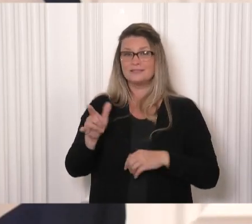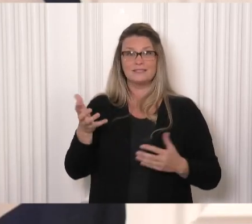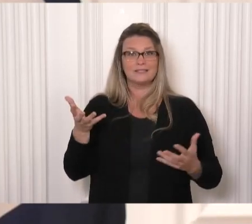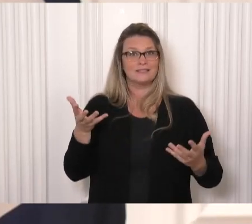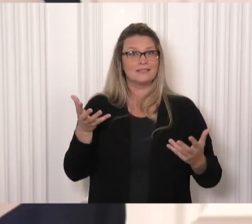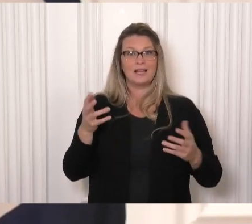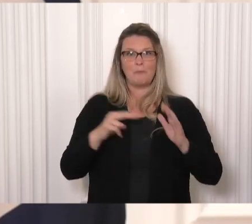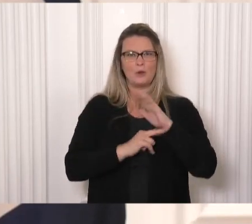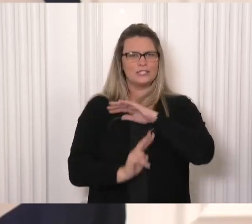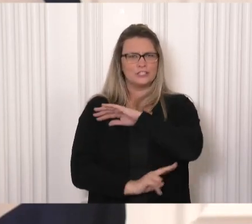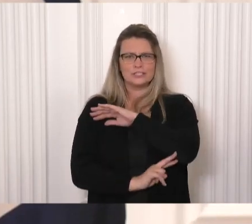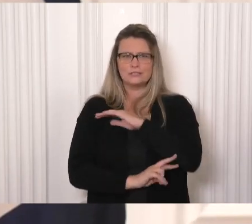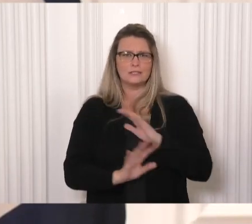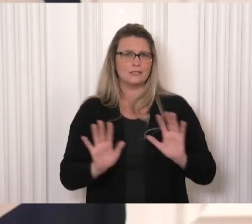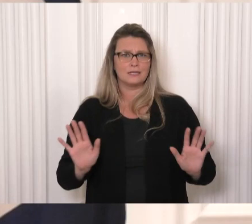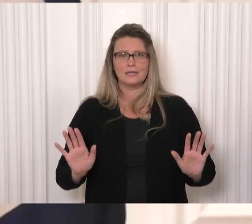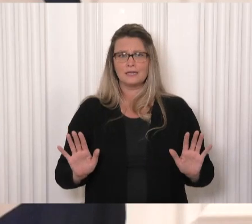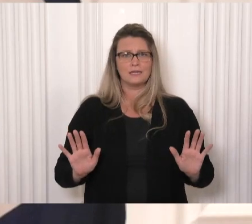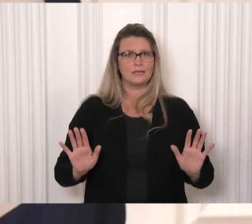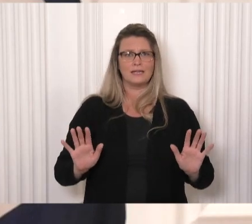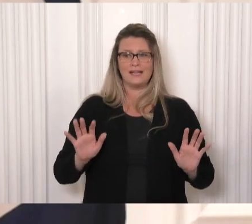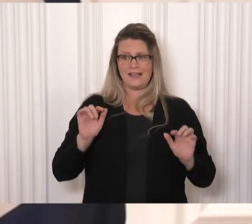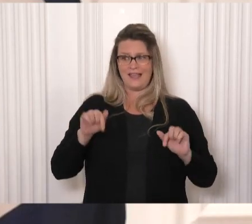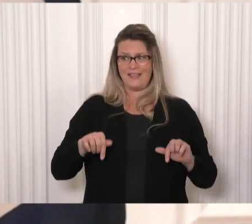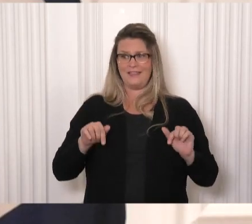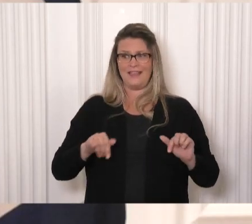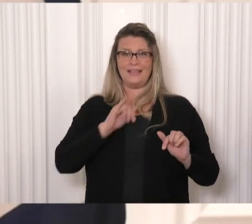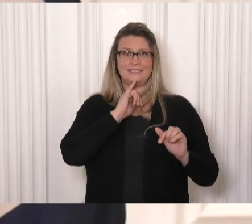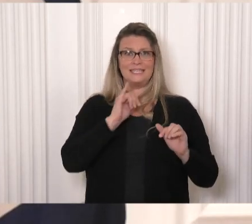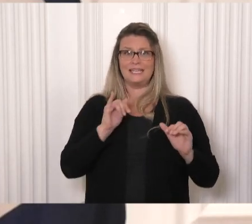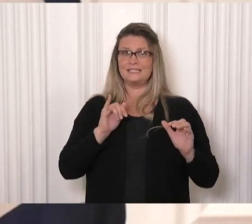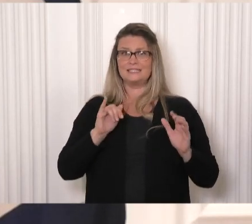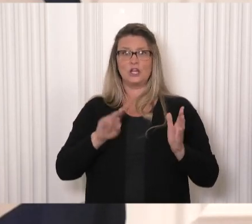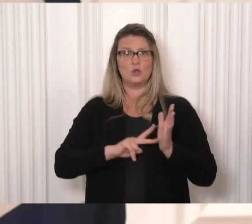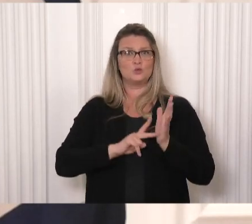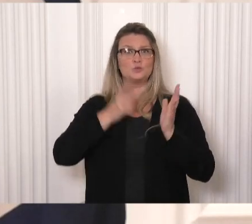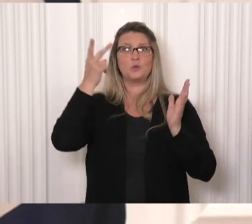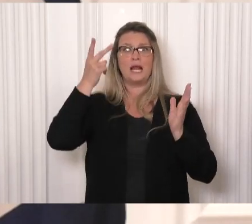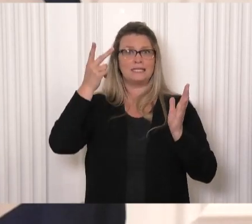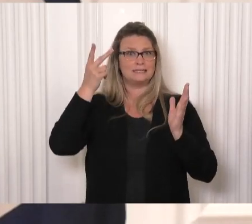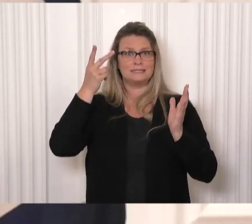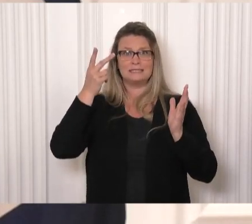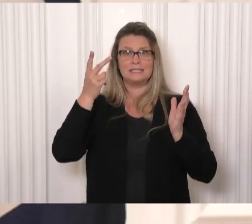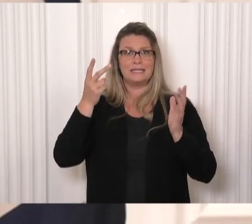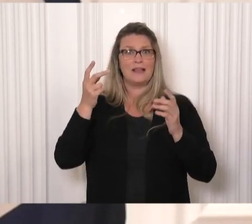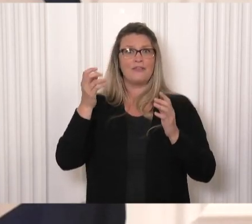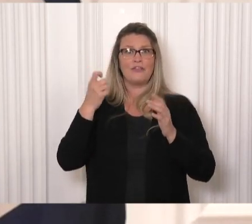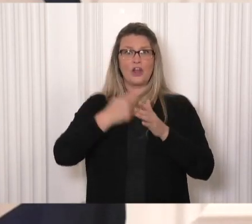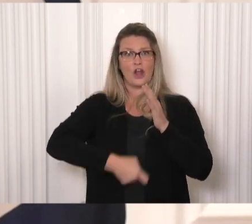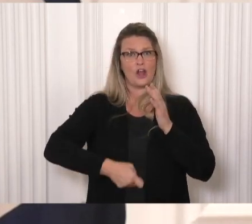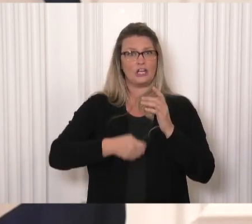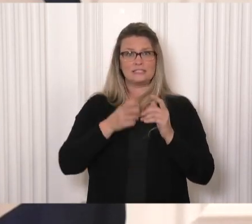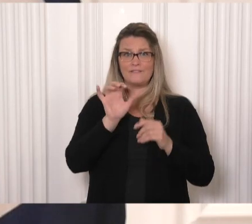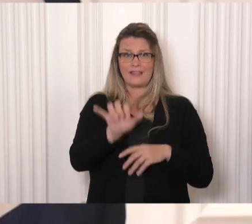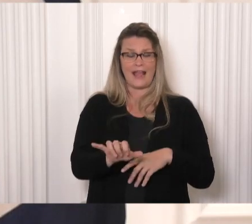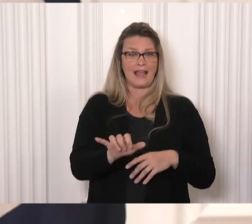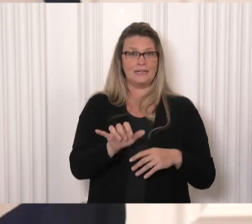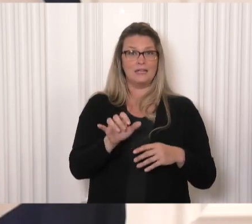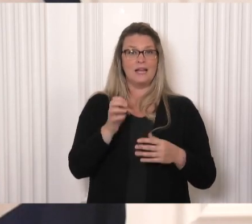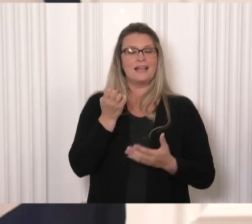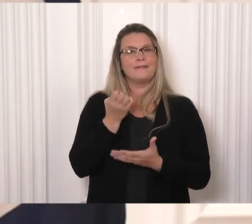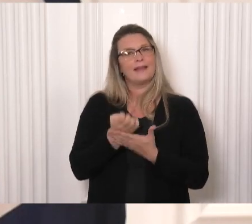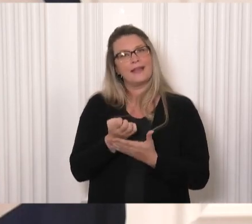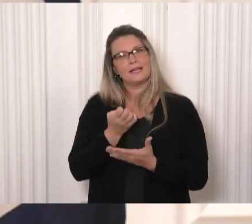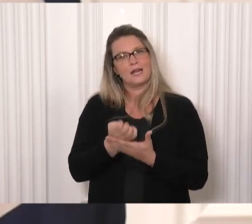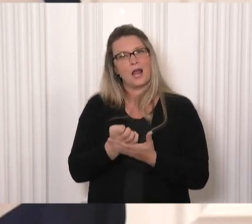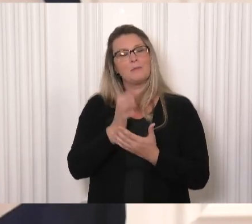trillion, and this is twice as much as that. You know, it really, you know, the economics